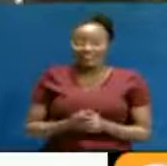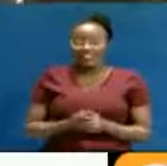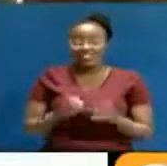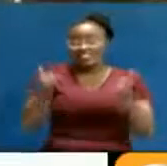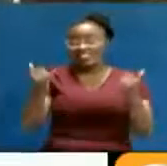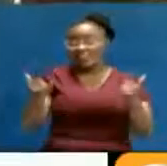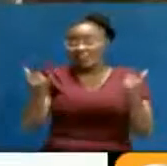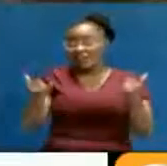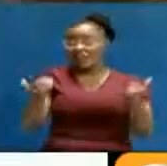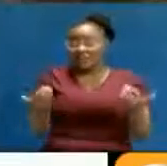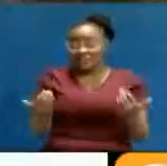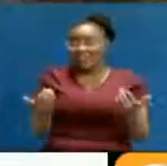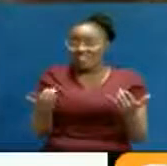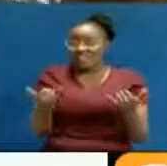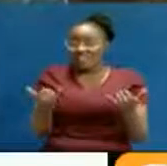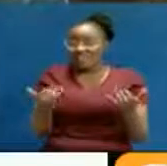Sasa,